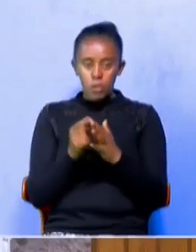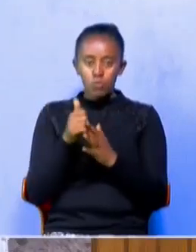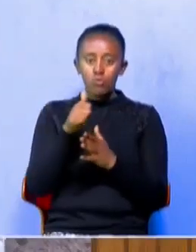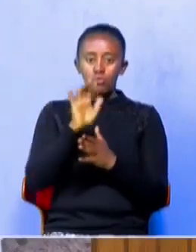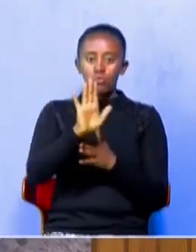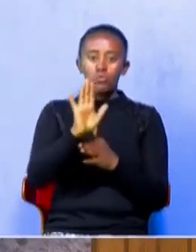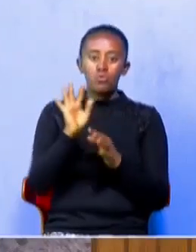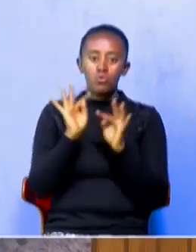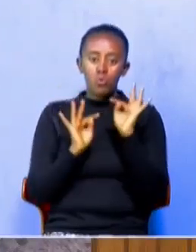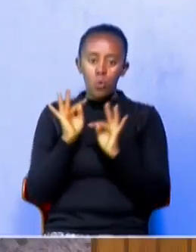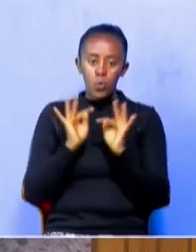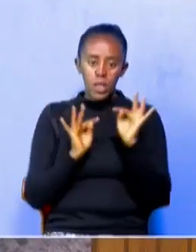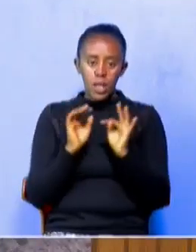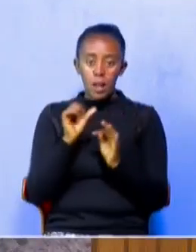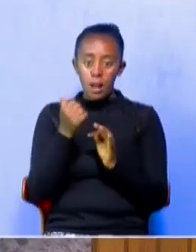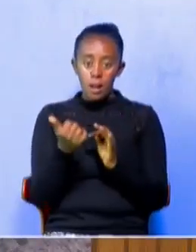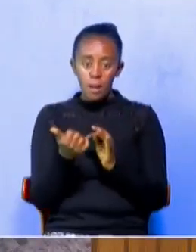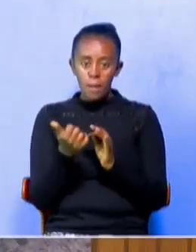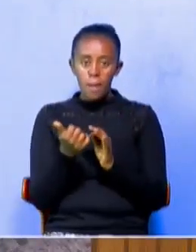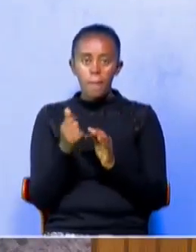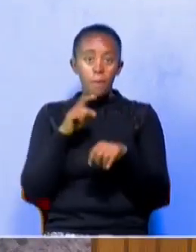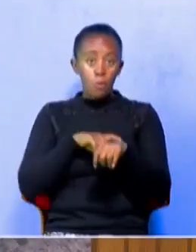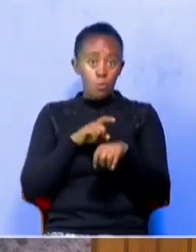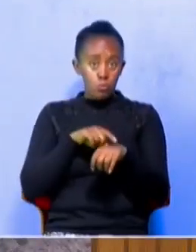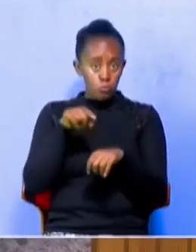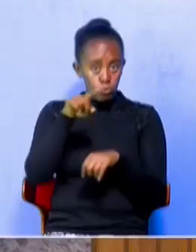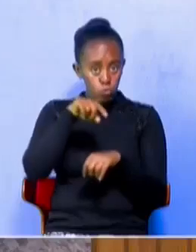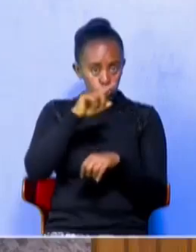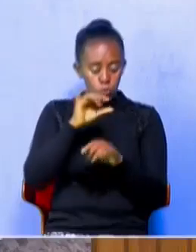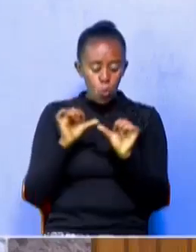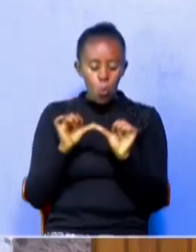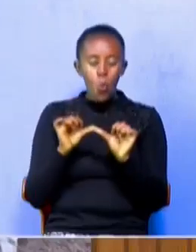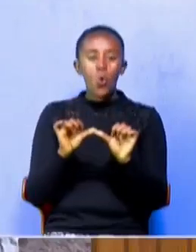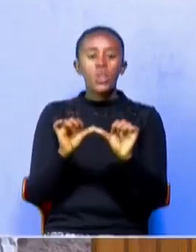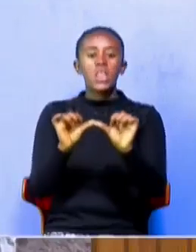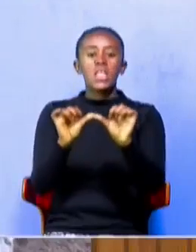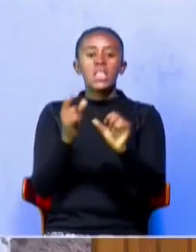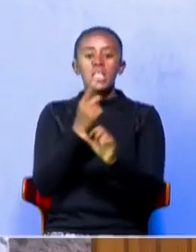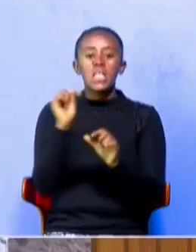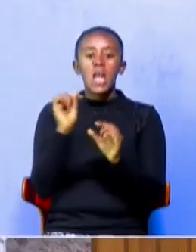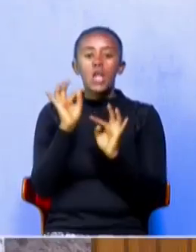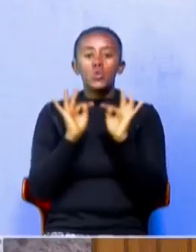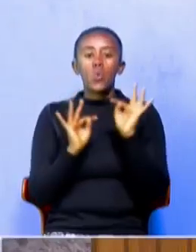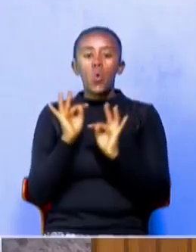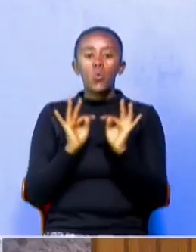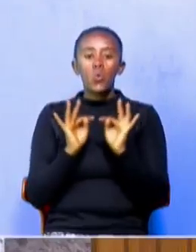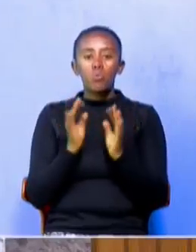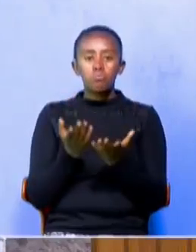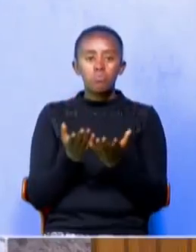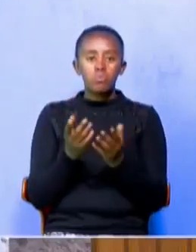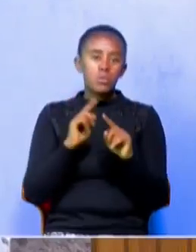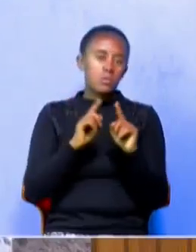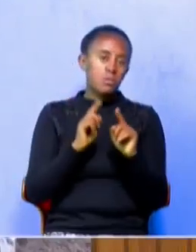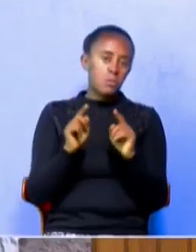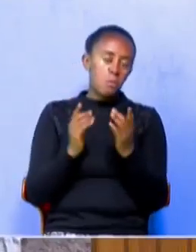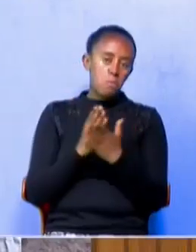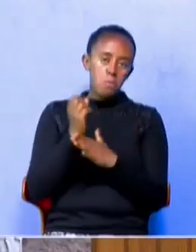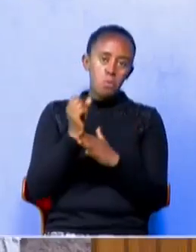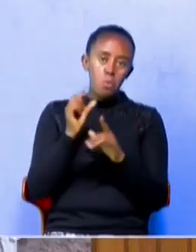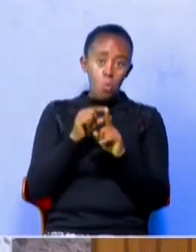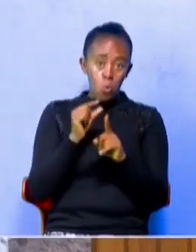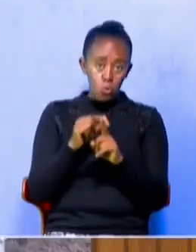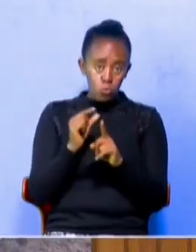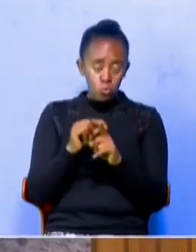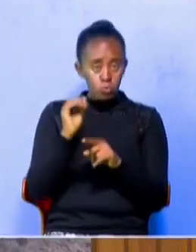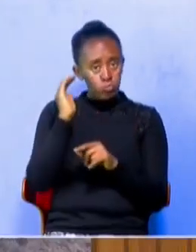other one that is while you are continuing the story. Continuing story, there are some words that you have to